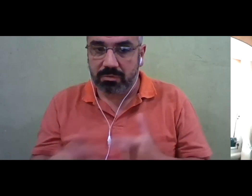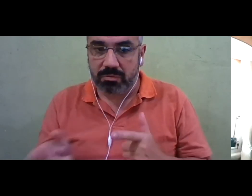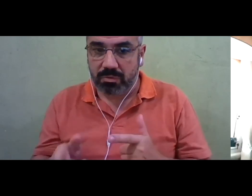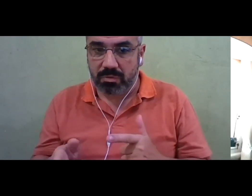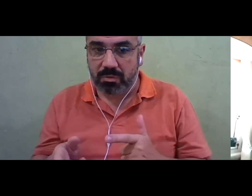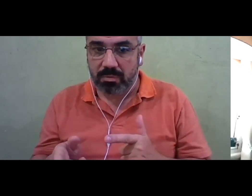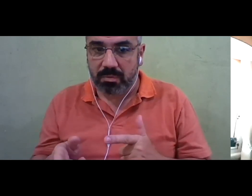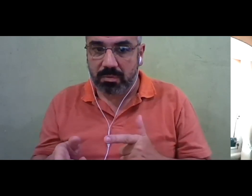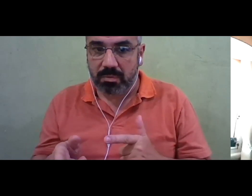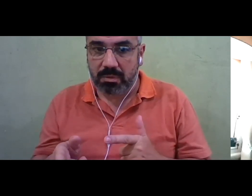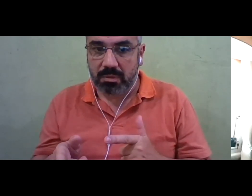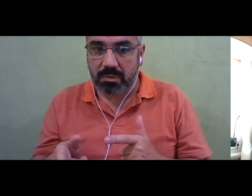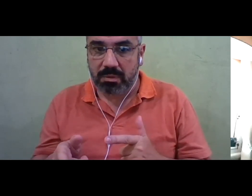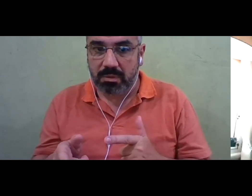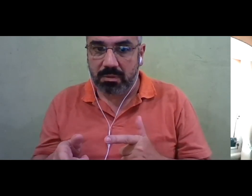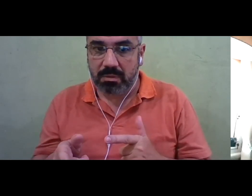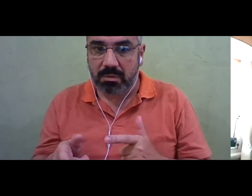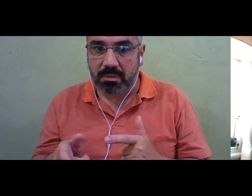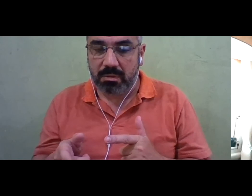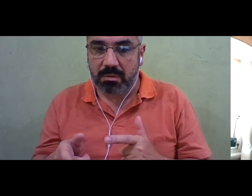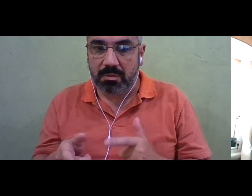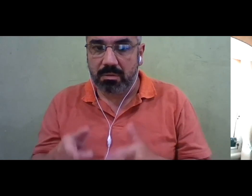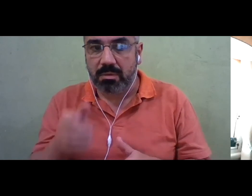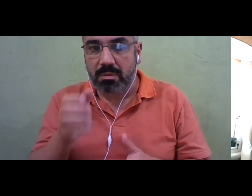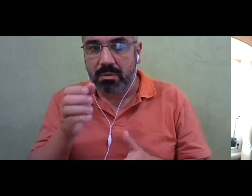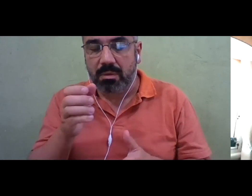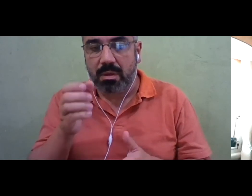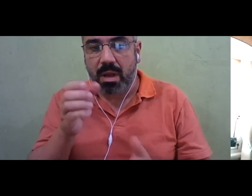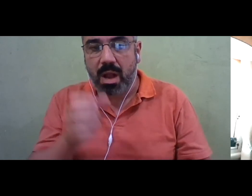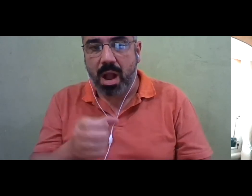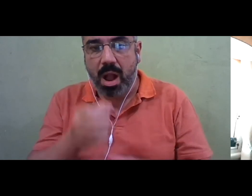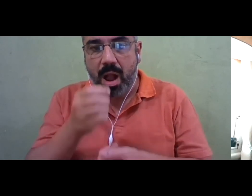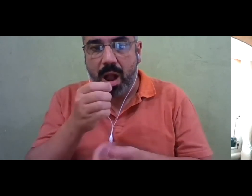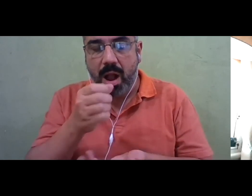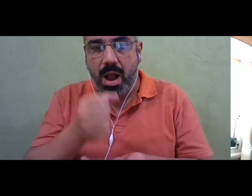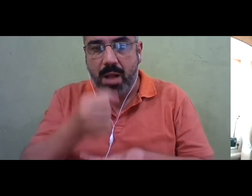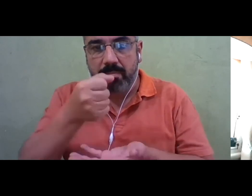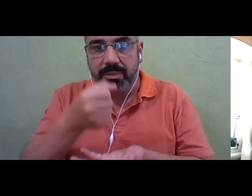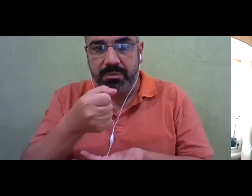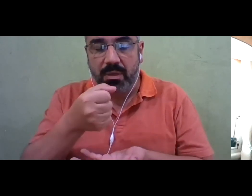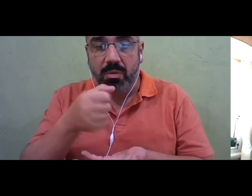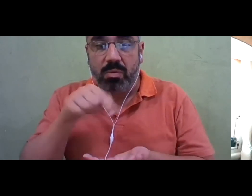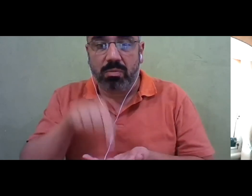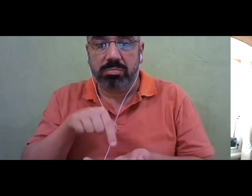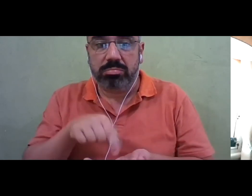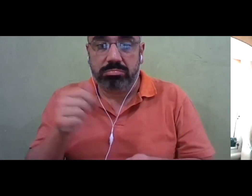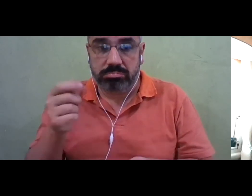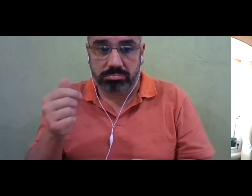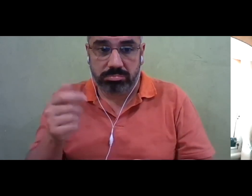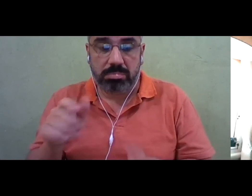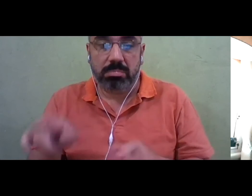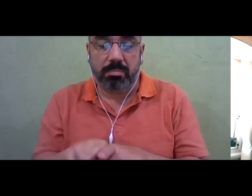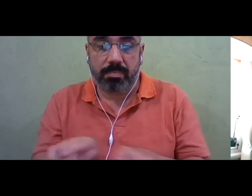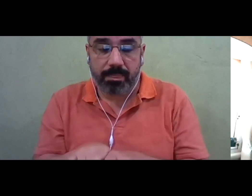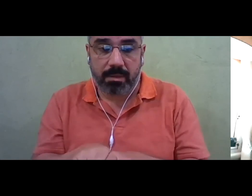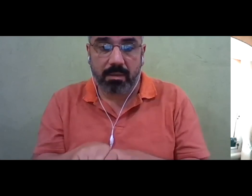how capitalists think, right? And sometimes when people are trying to understand the present moment, the